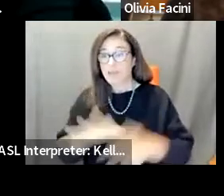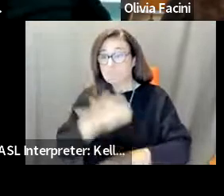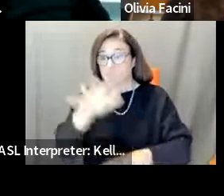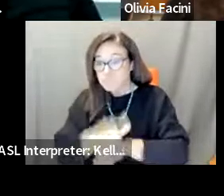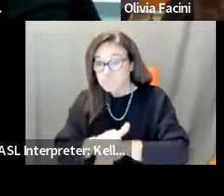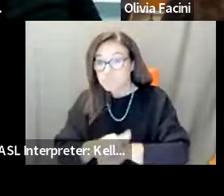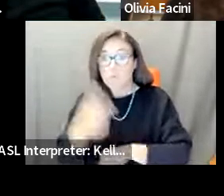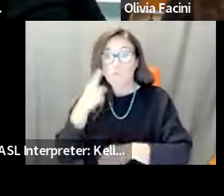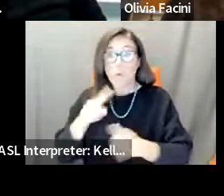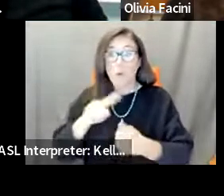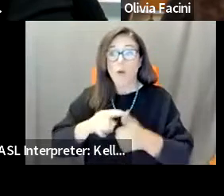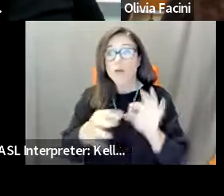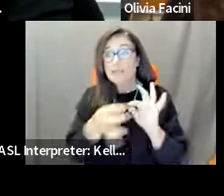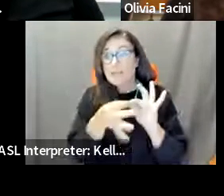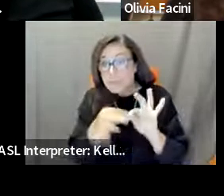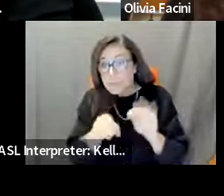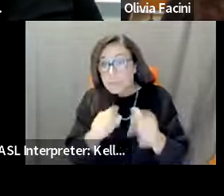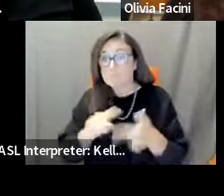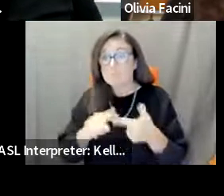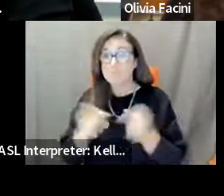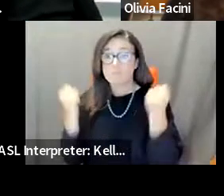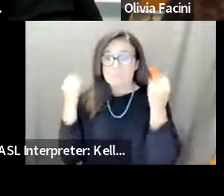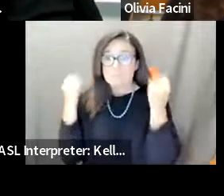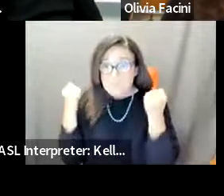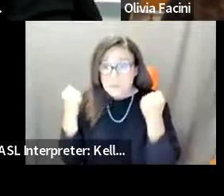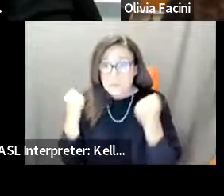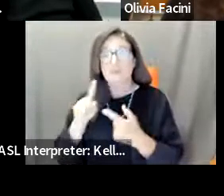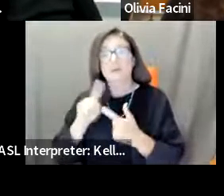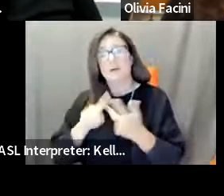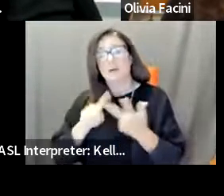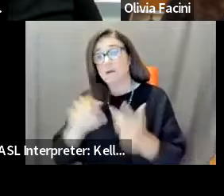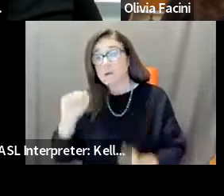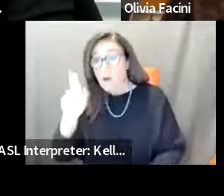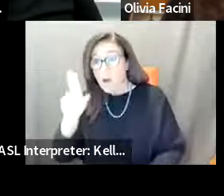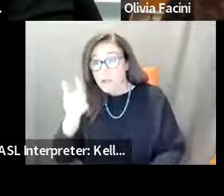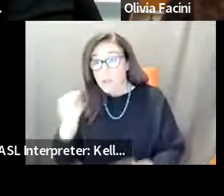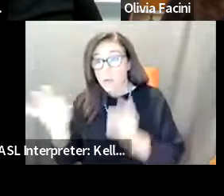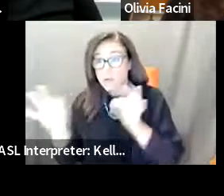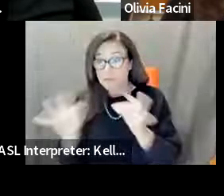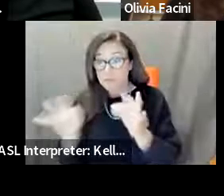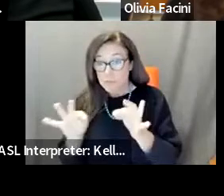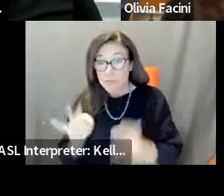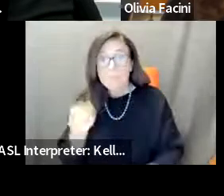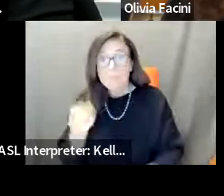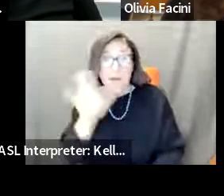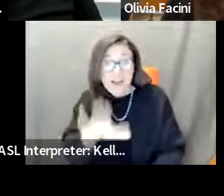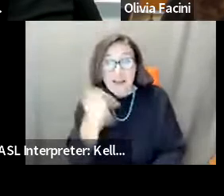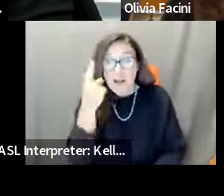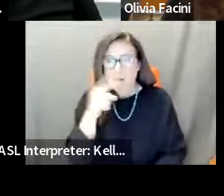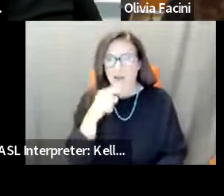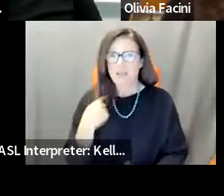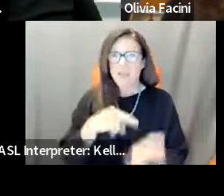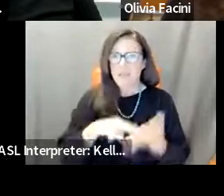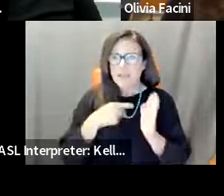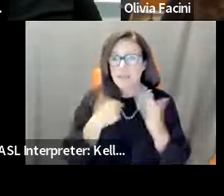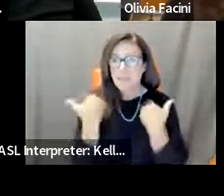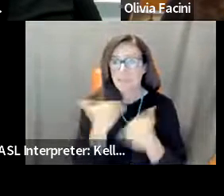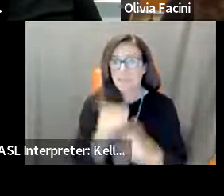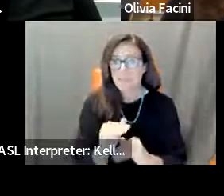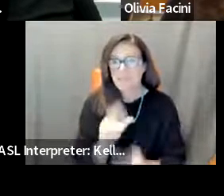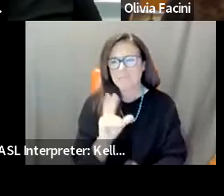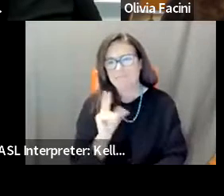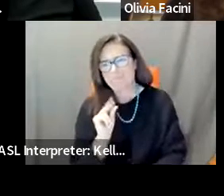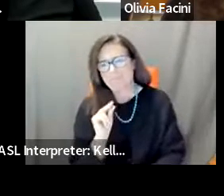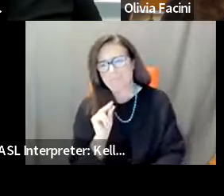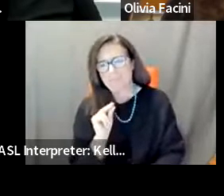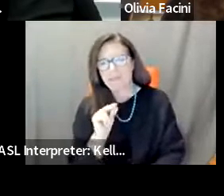description. And the other thing is if that specific date does not work with my schedule, it takes me about